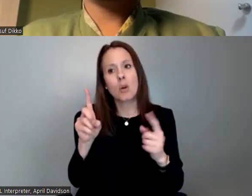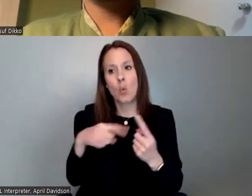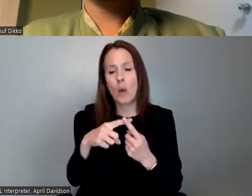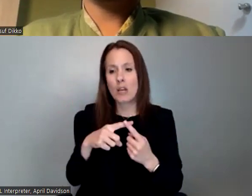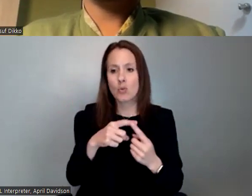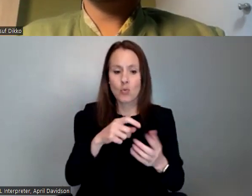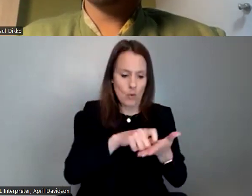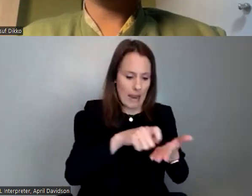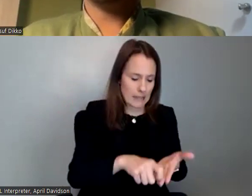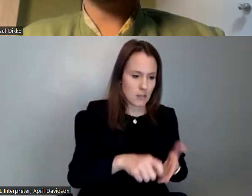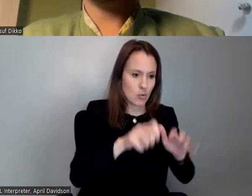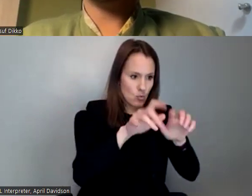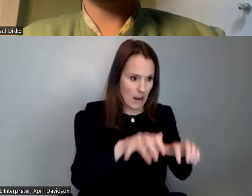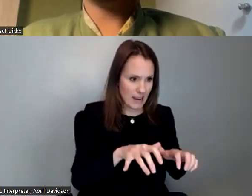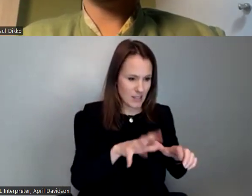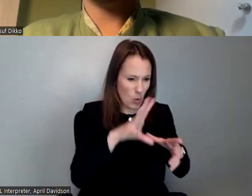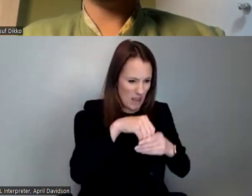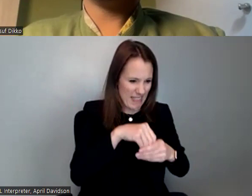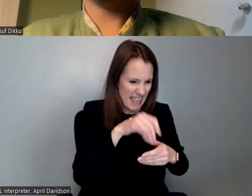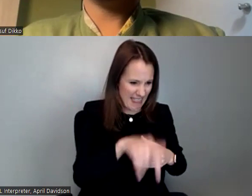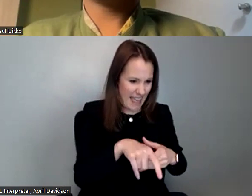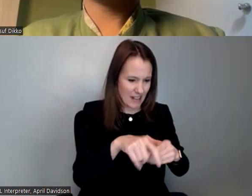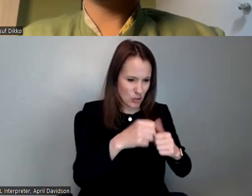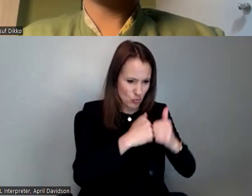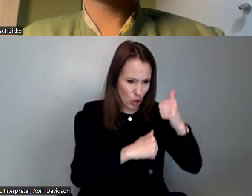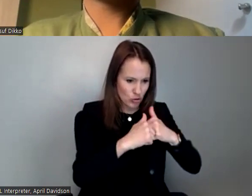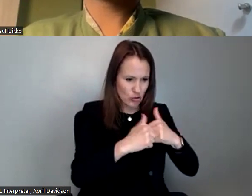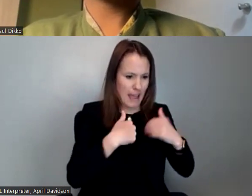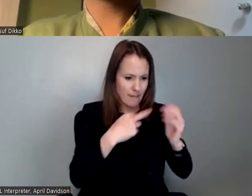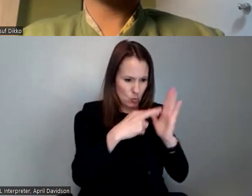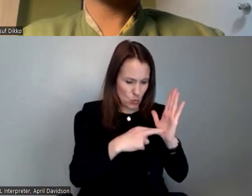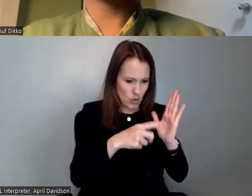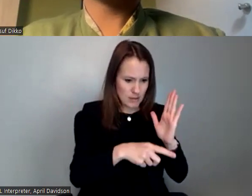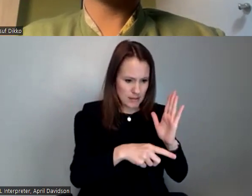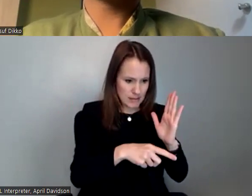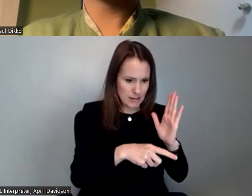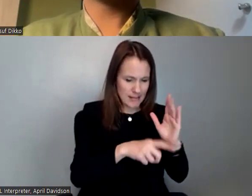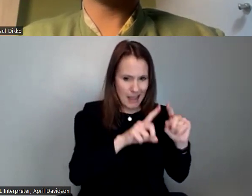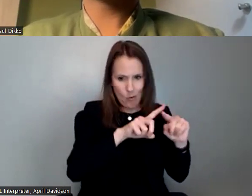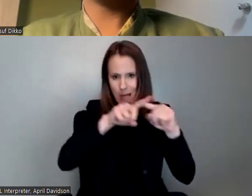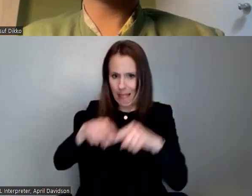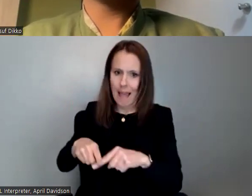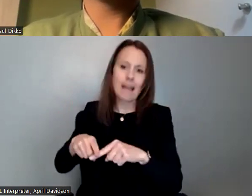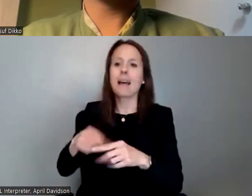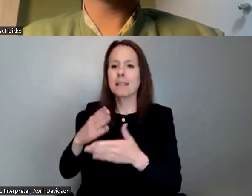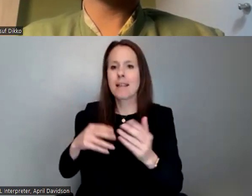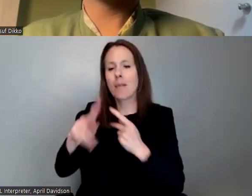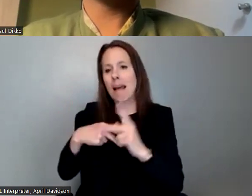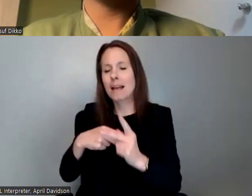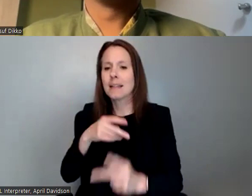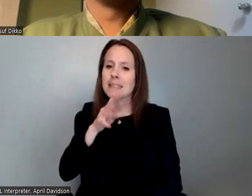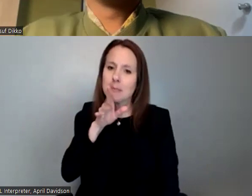write, embedded within writing is some form of speech or some